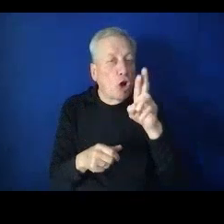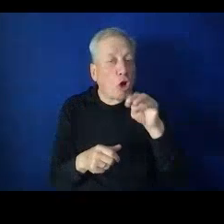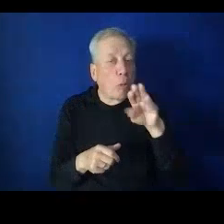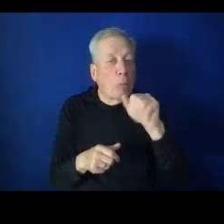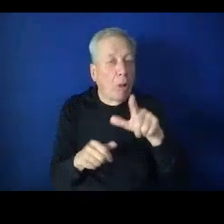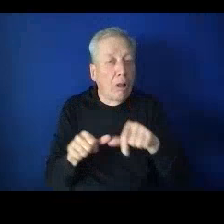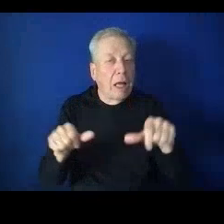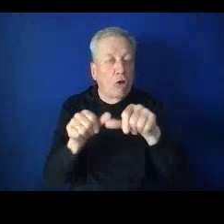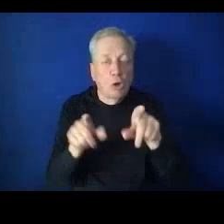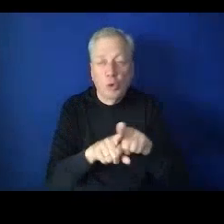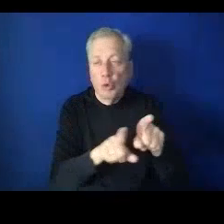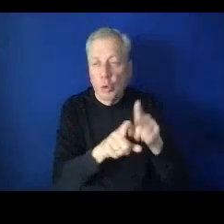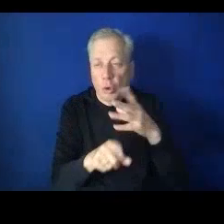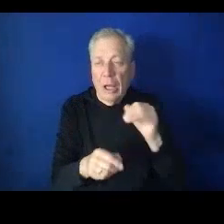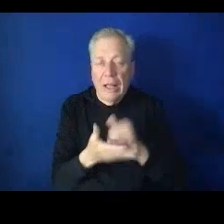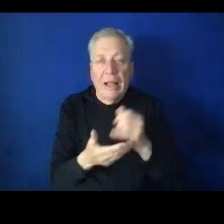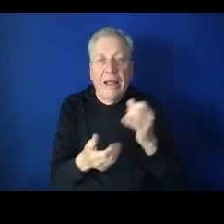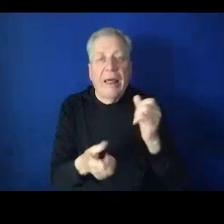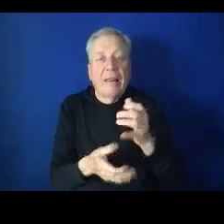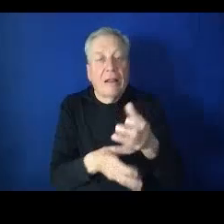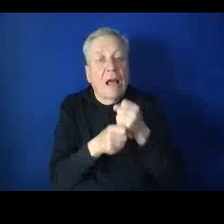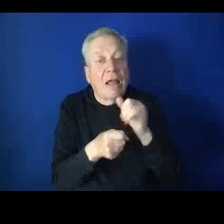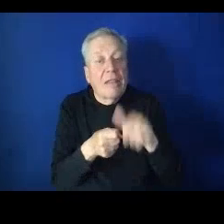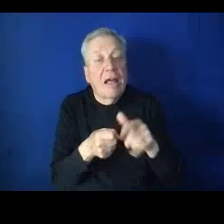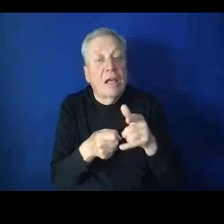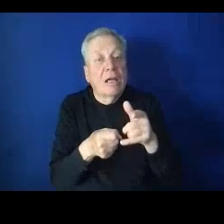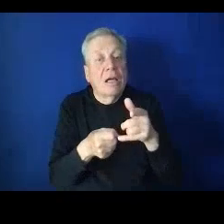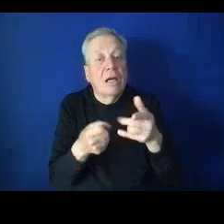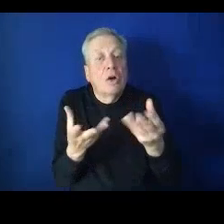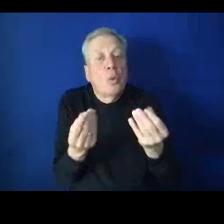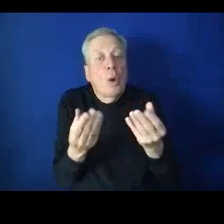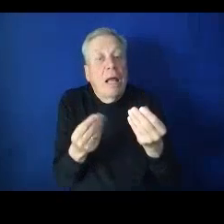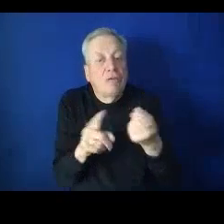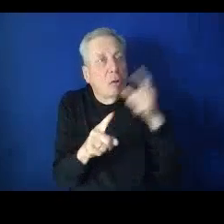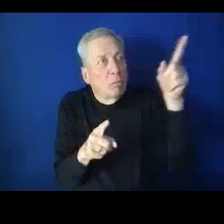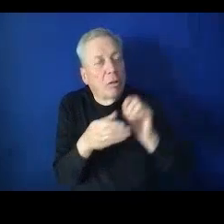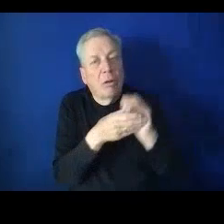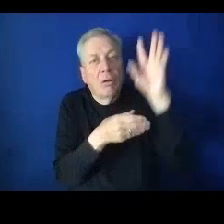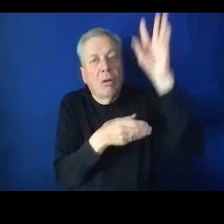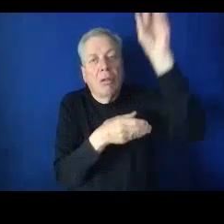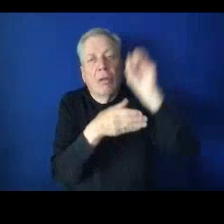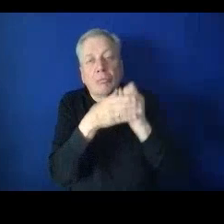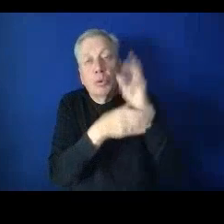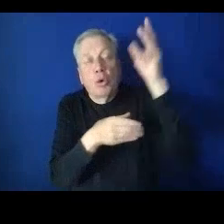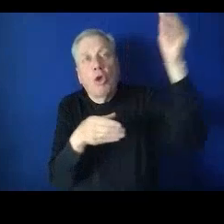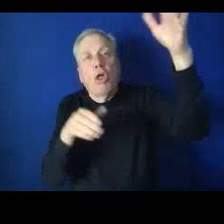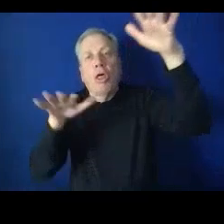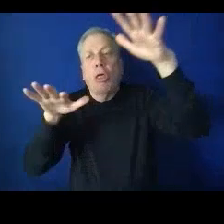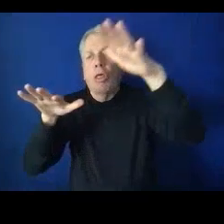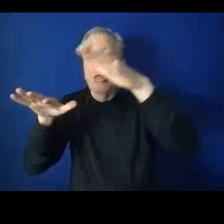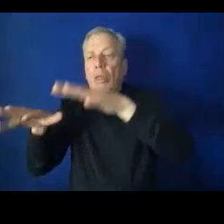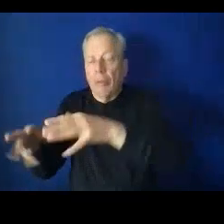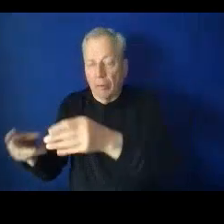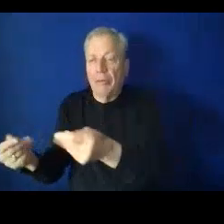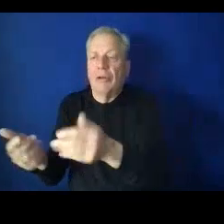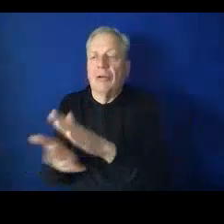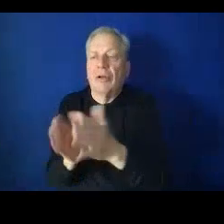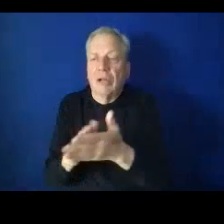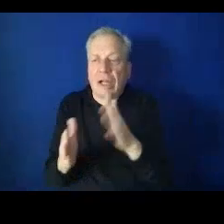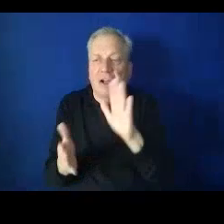that precipitation from the geysers. But at the location around Lone Star, it's getting all of that